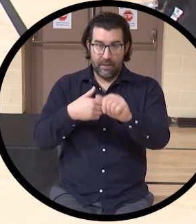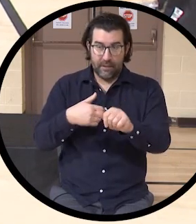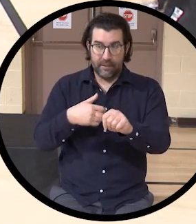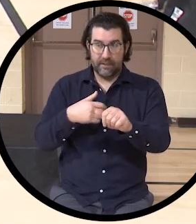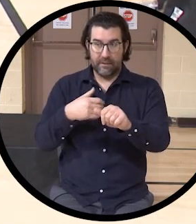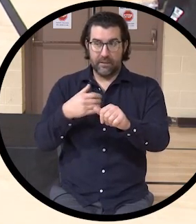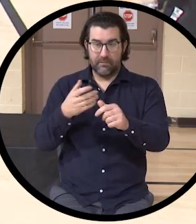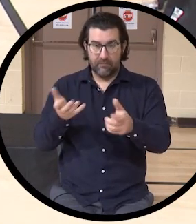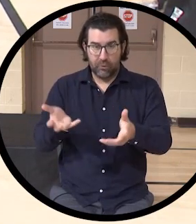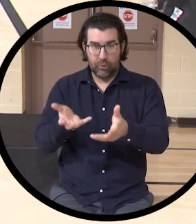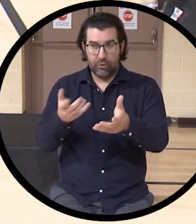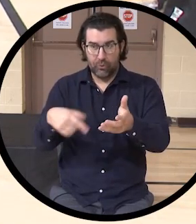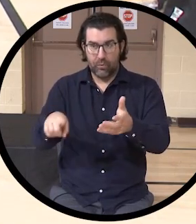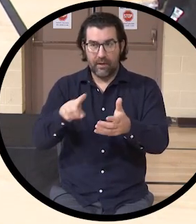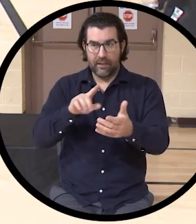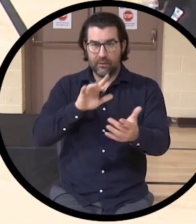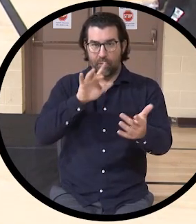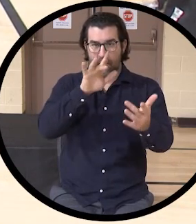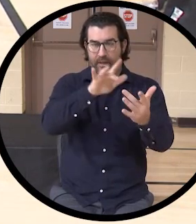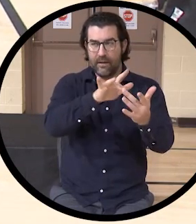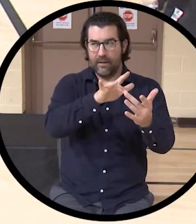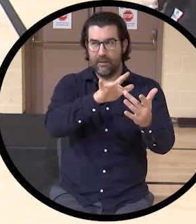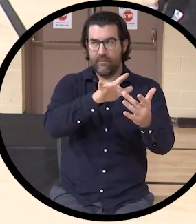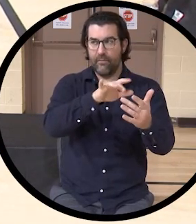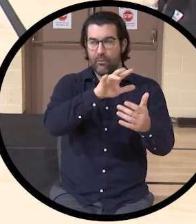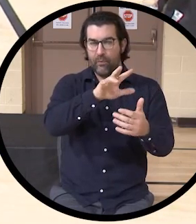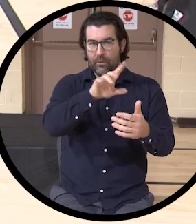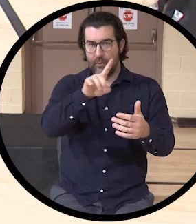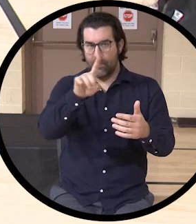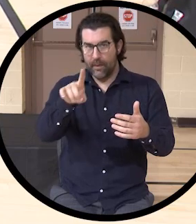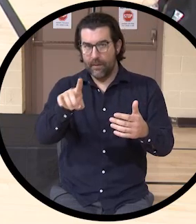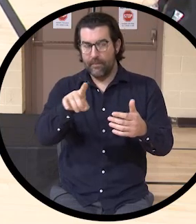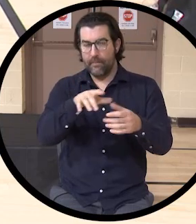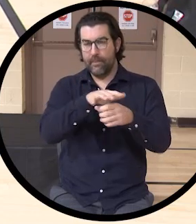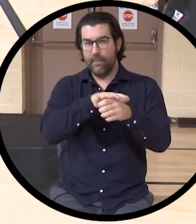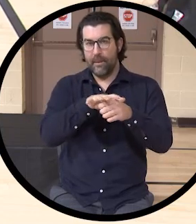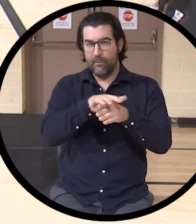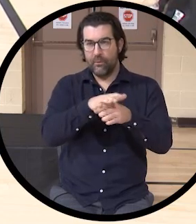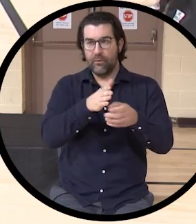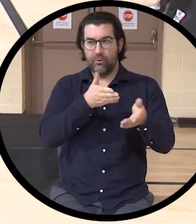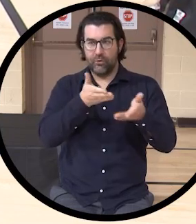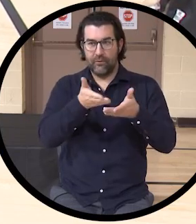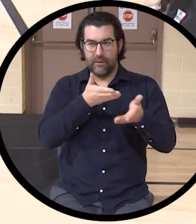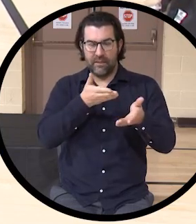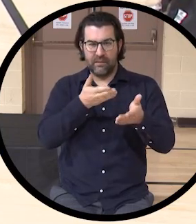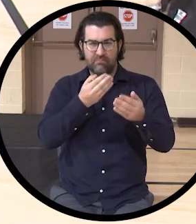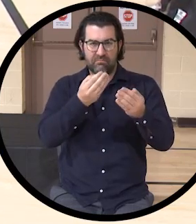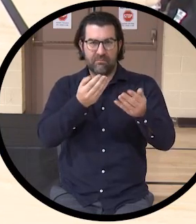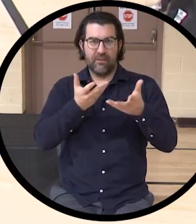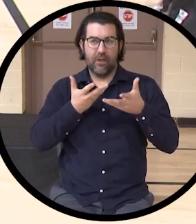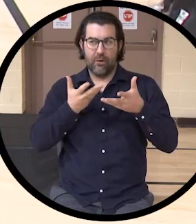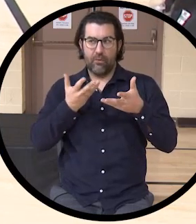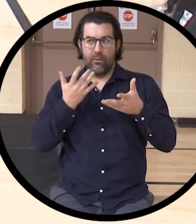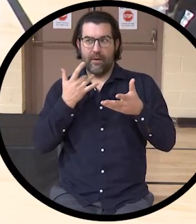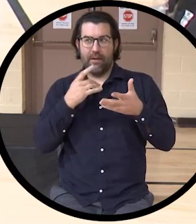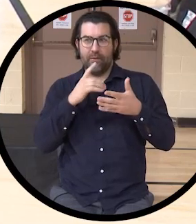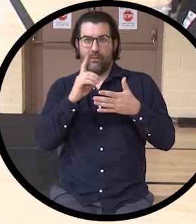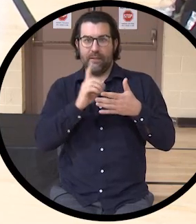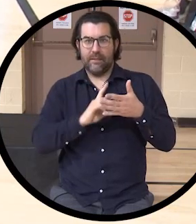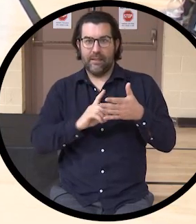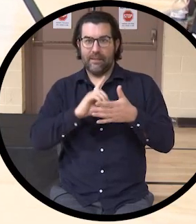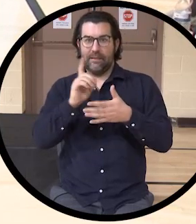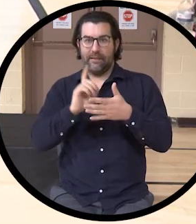disabilities would be to reach out to 311 Neighborhood Services, let us know, because it's really hard for us to design